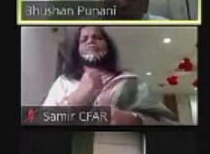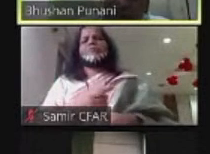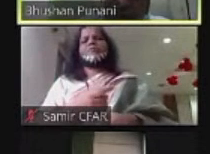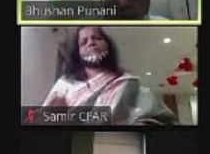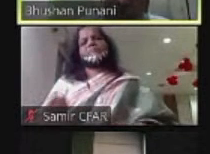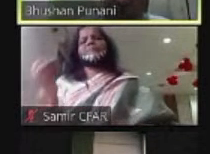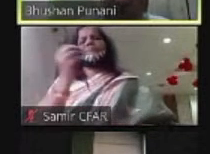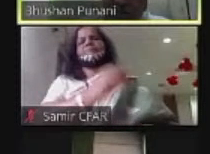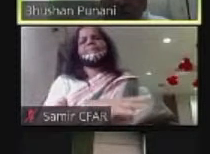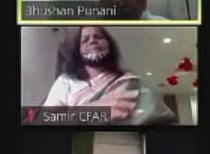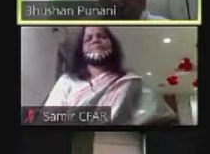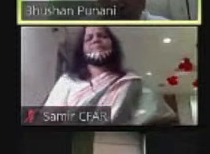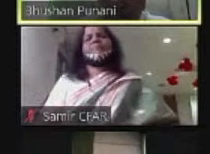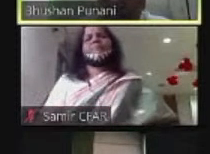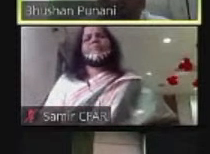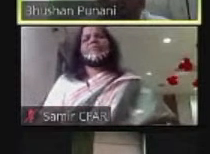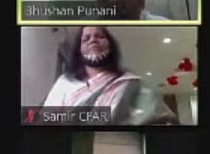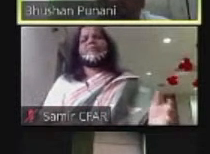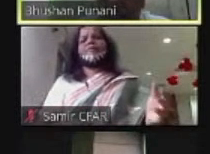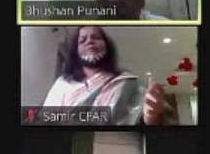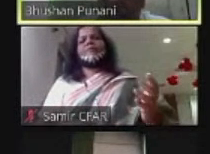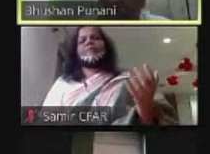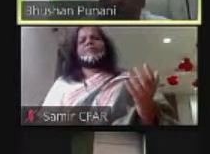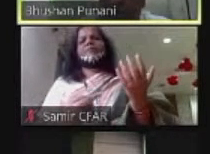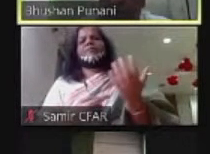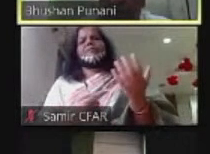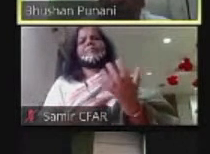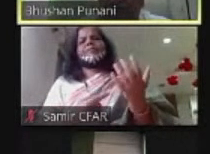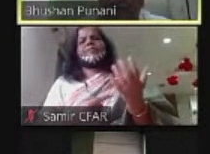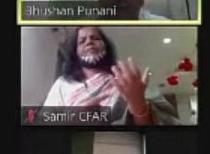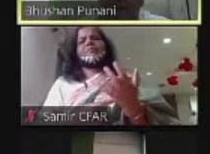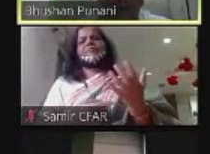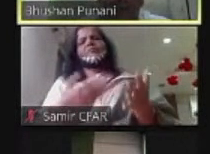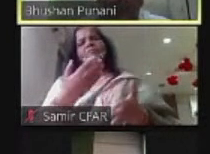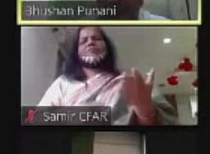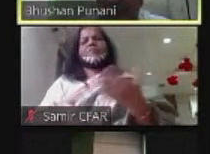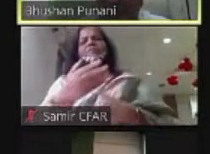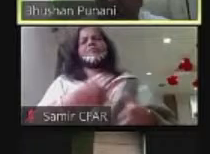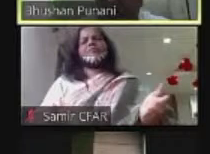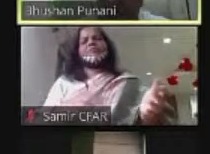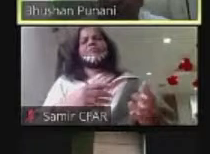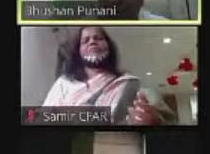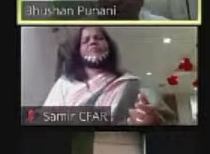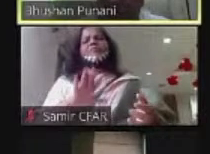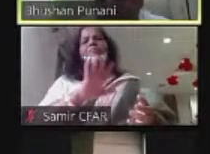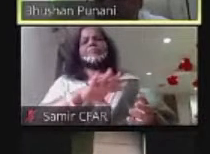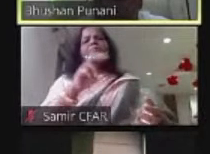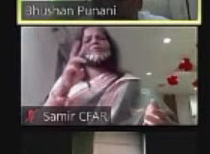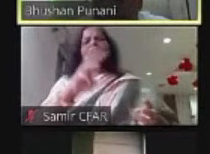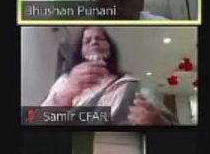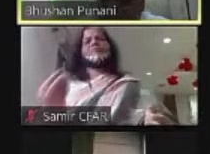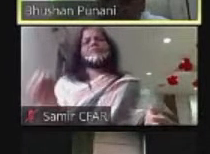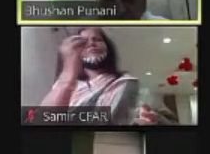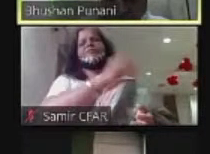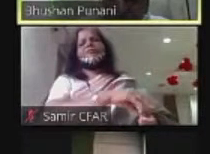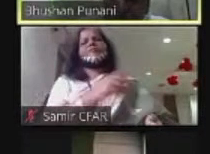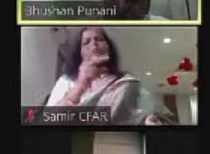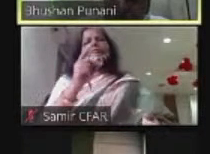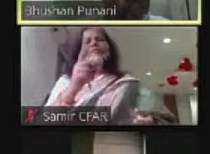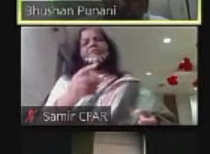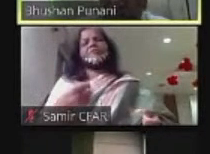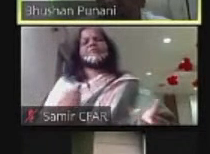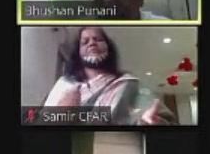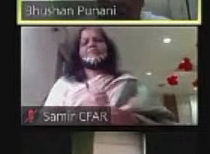some places like, for instance, in Gujarat and Tamil Nadu, there've been some worked in, and especially in Tamil Nadu, they gave 5,000